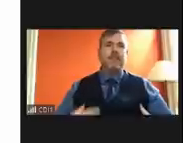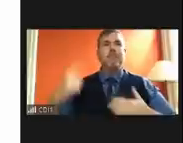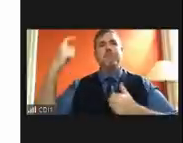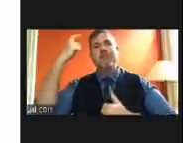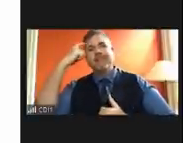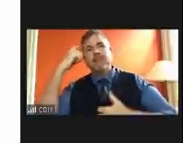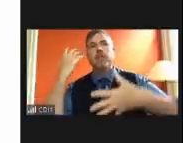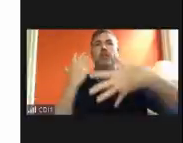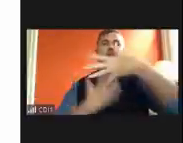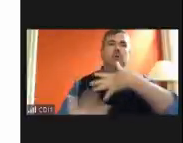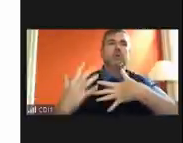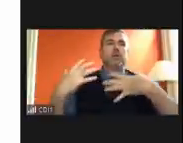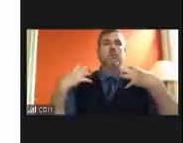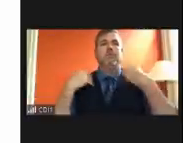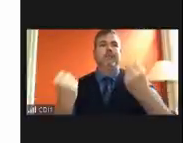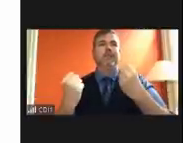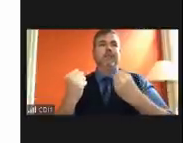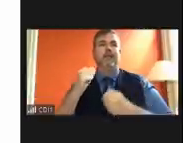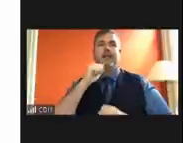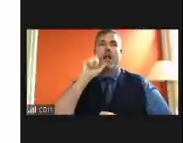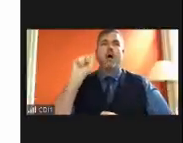please.